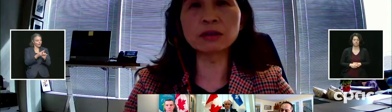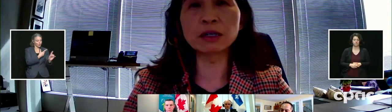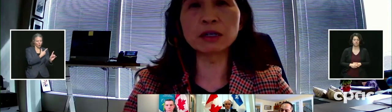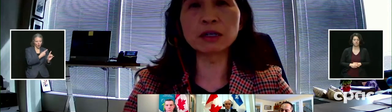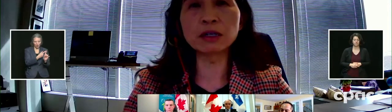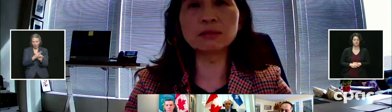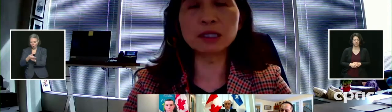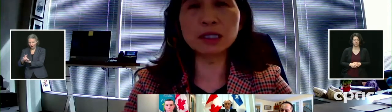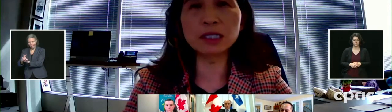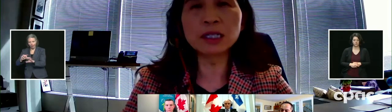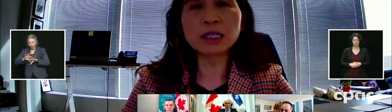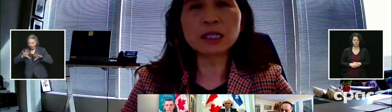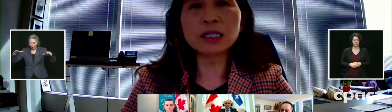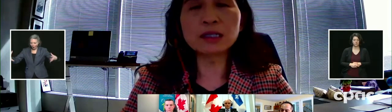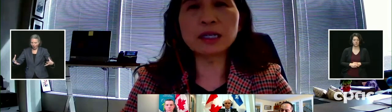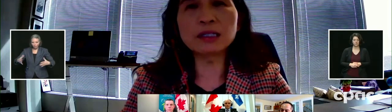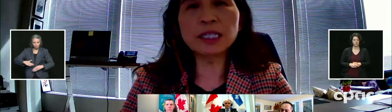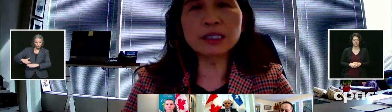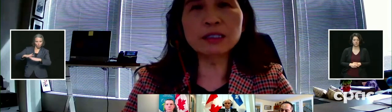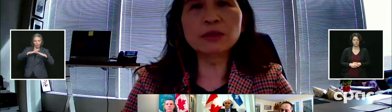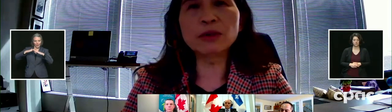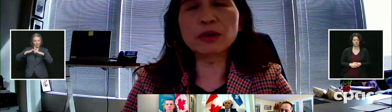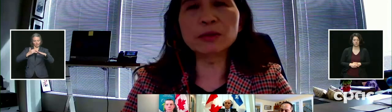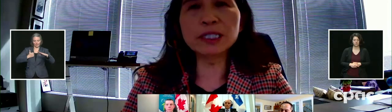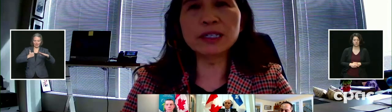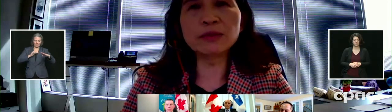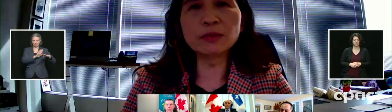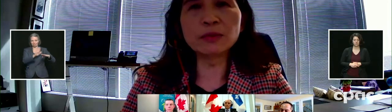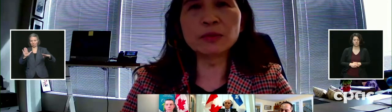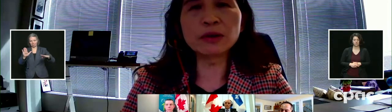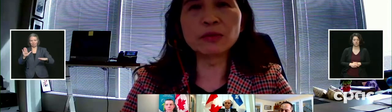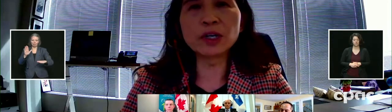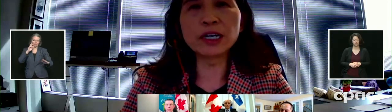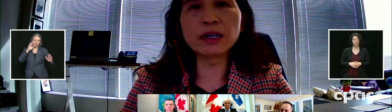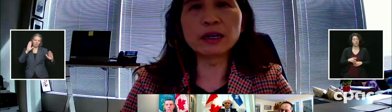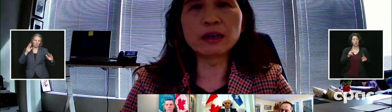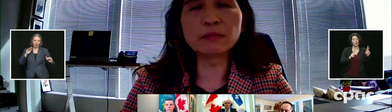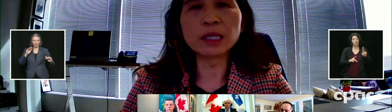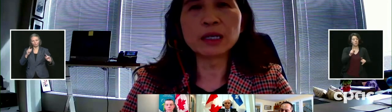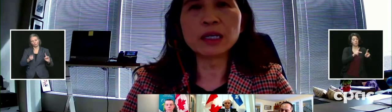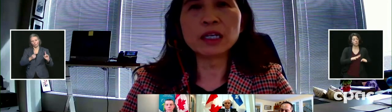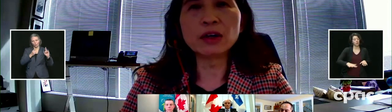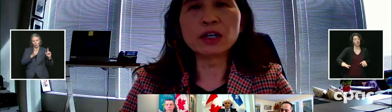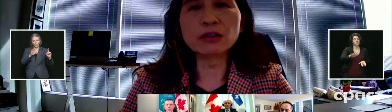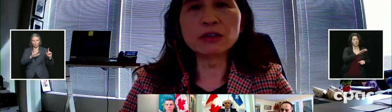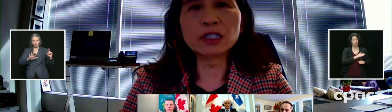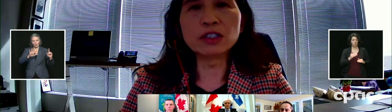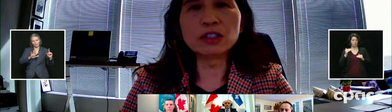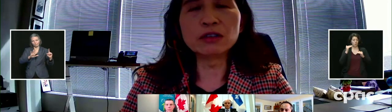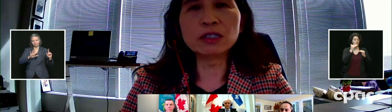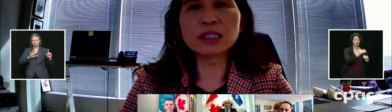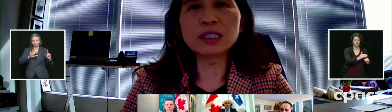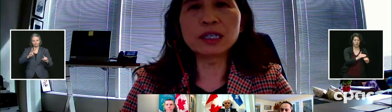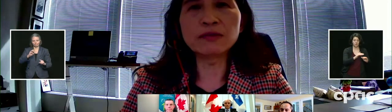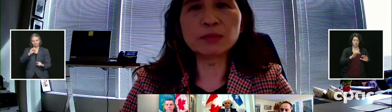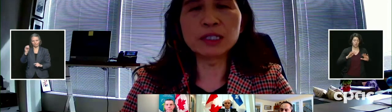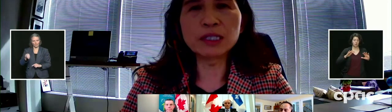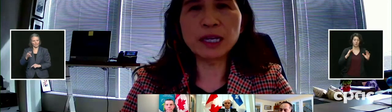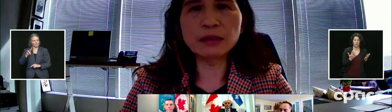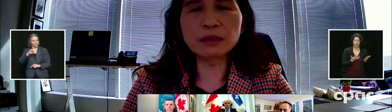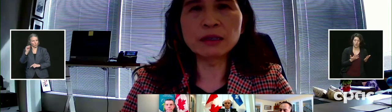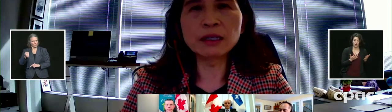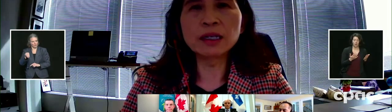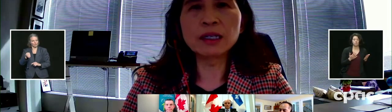or herd immunity is expected to be probably somewhere closer to